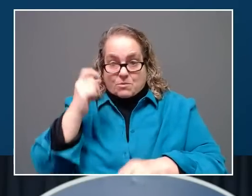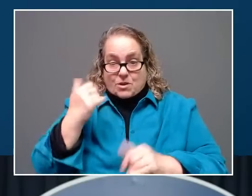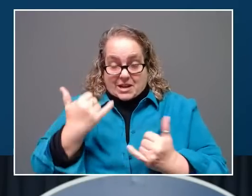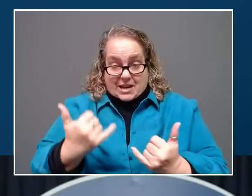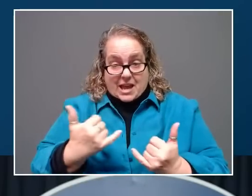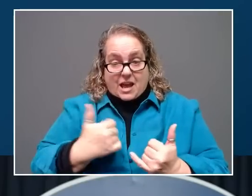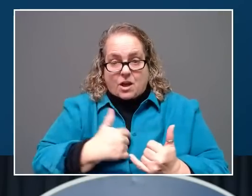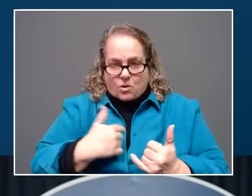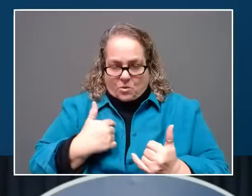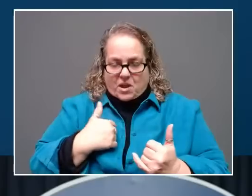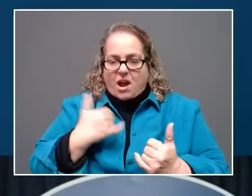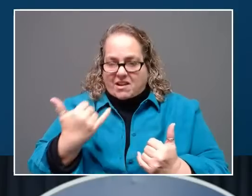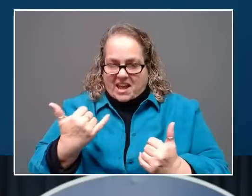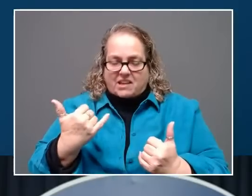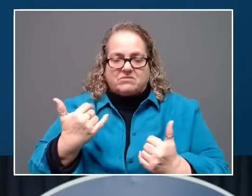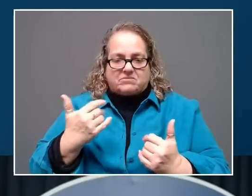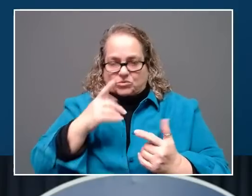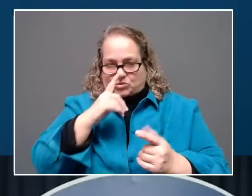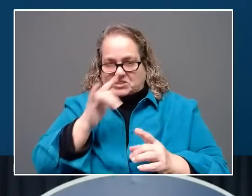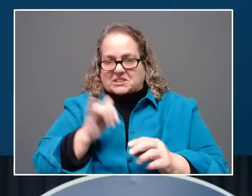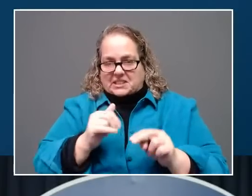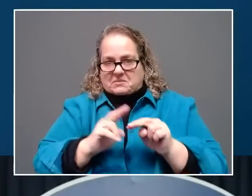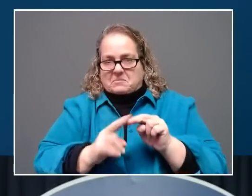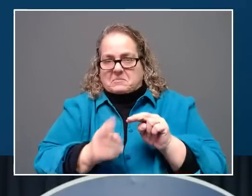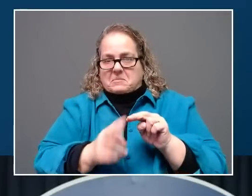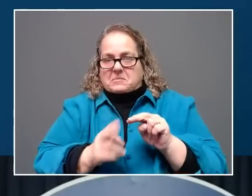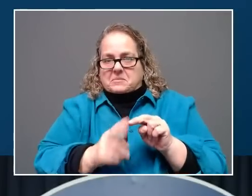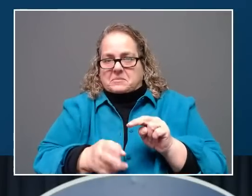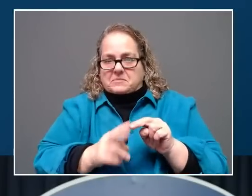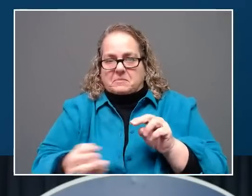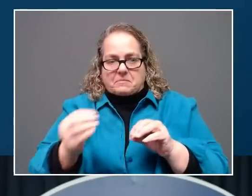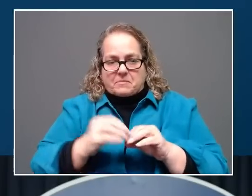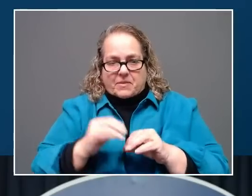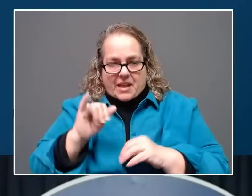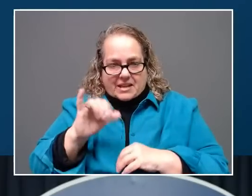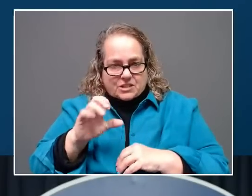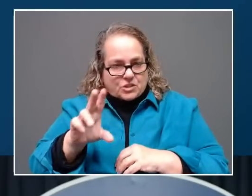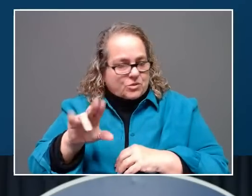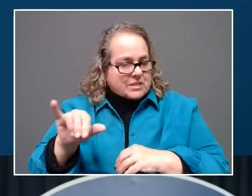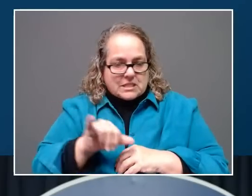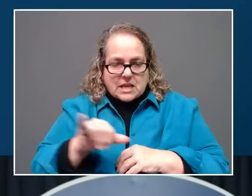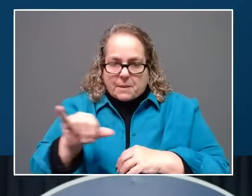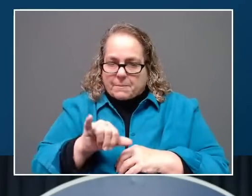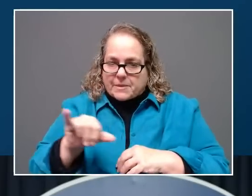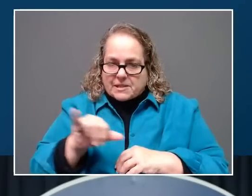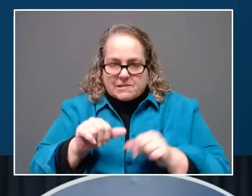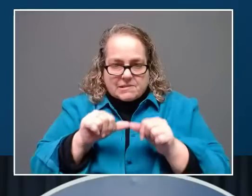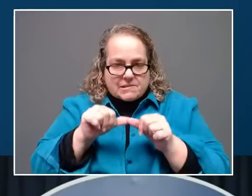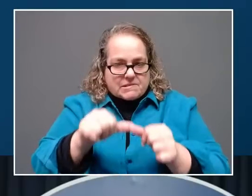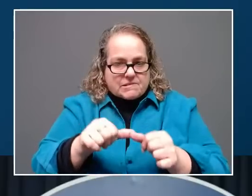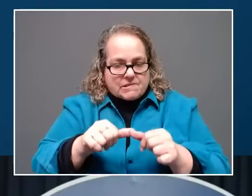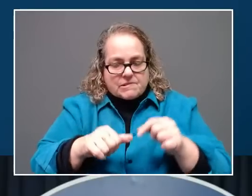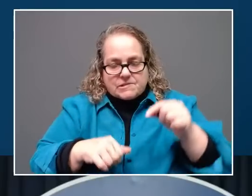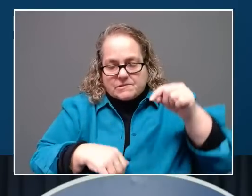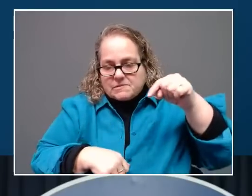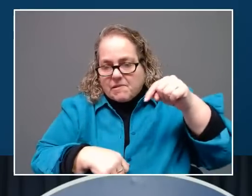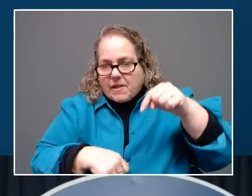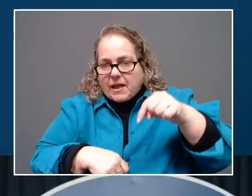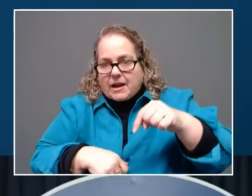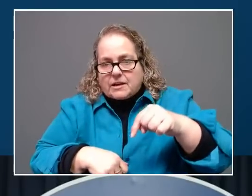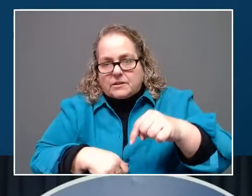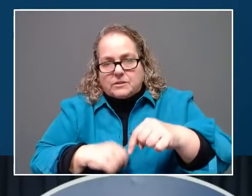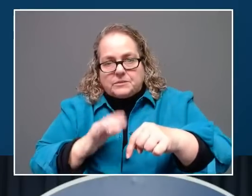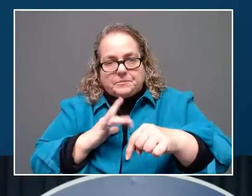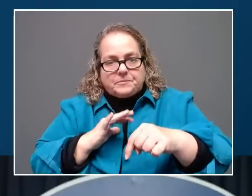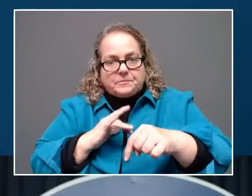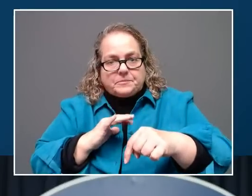that direction. ICU, the same, continued downward trend. In fact, that